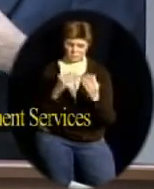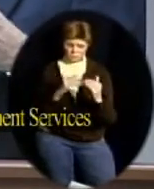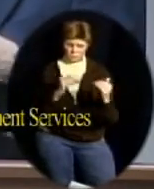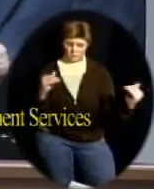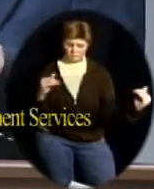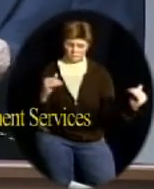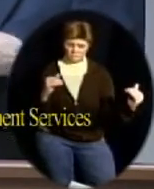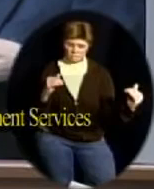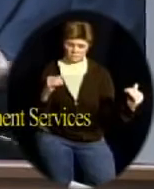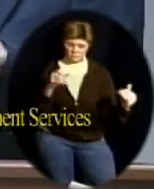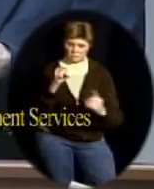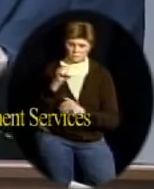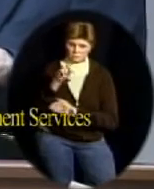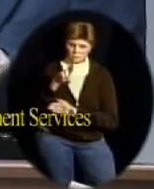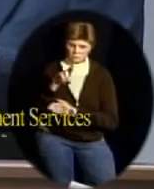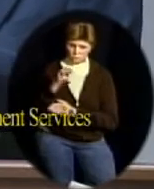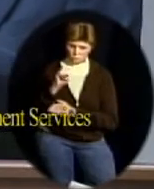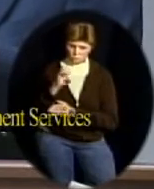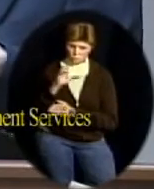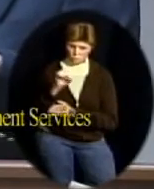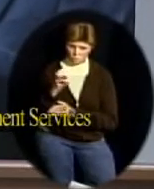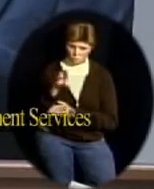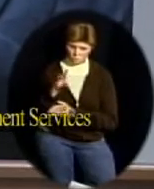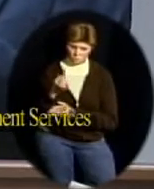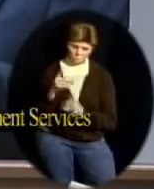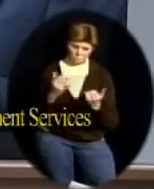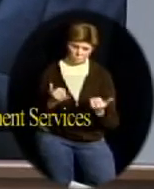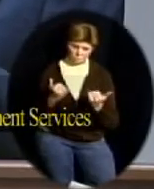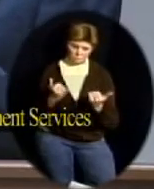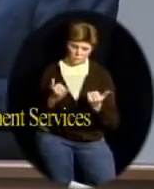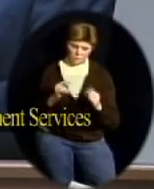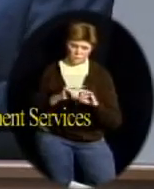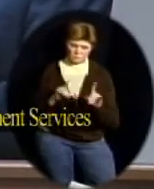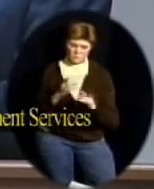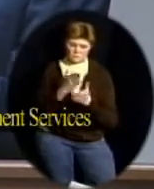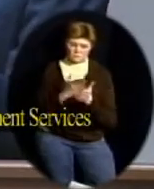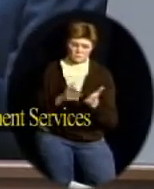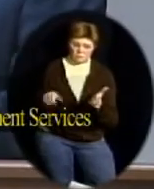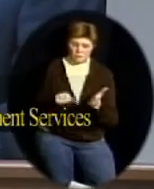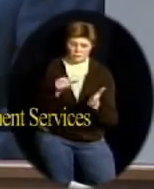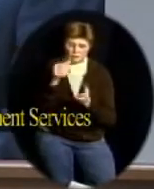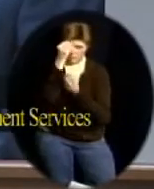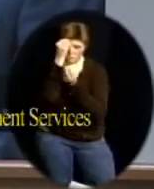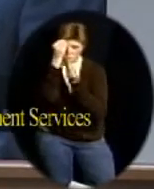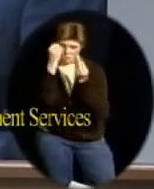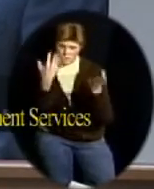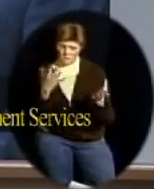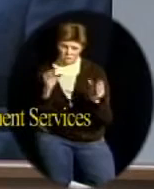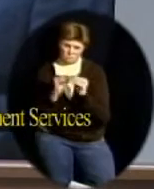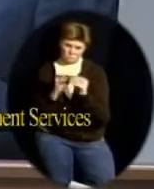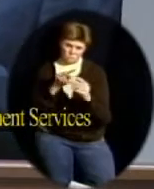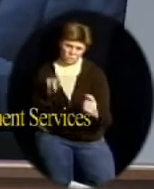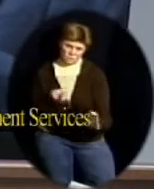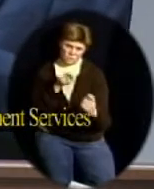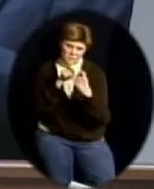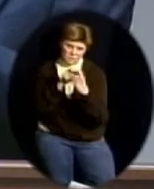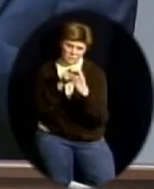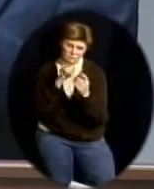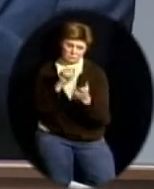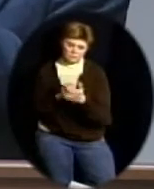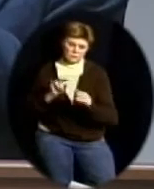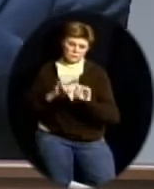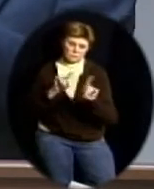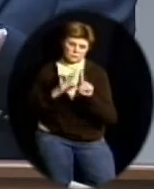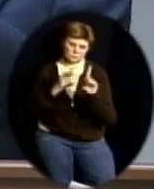that there are pieces of data that various divisions and departments are looking at that are far more detailed than this. But as we